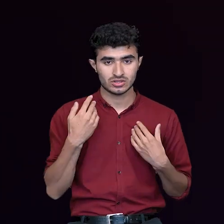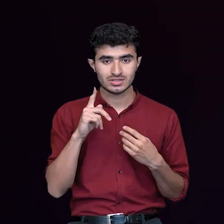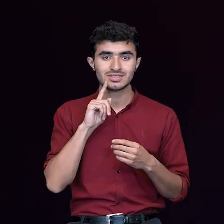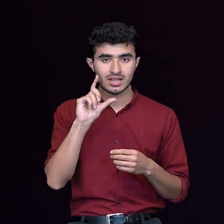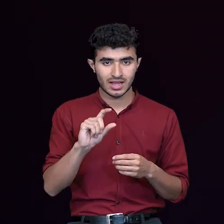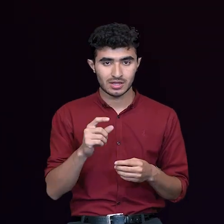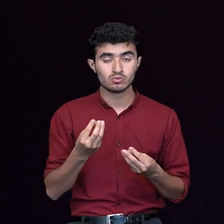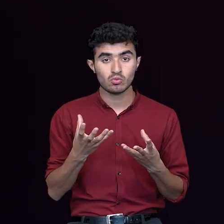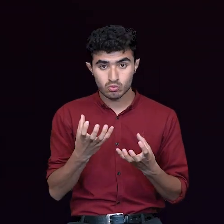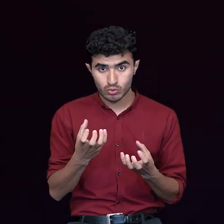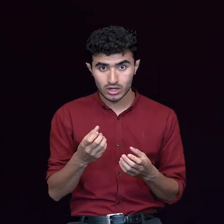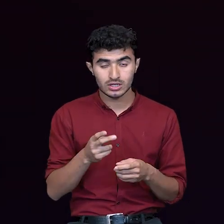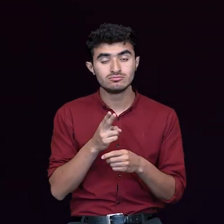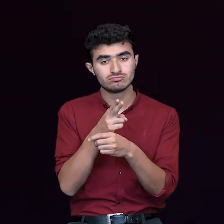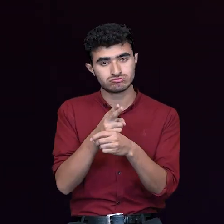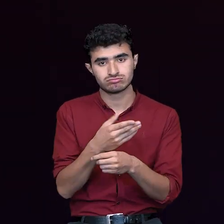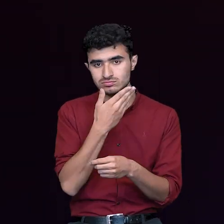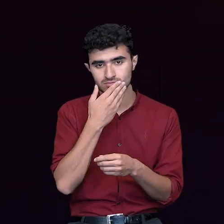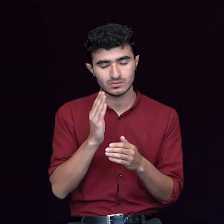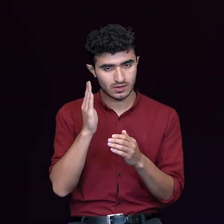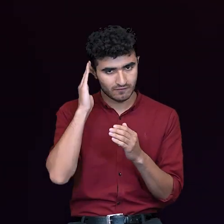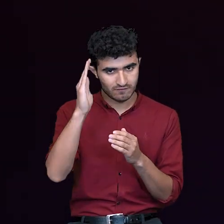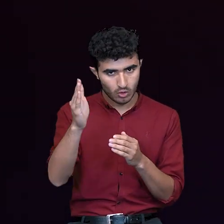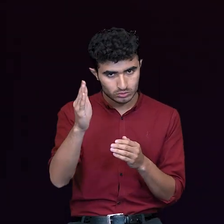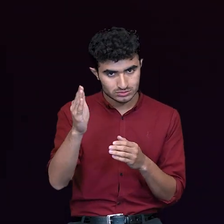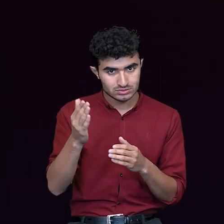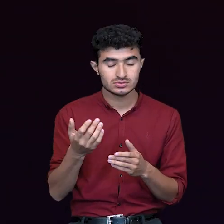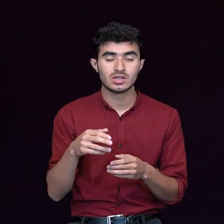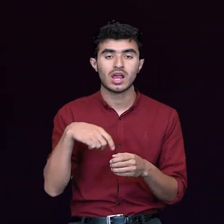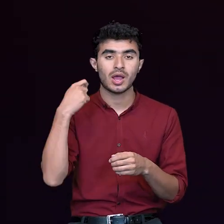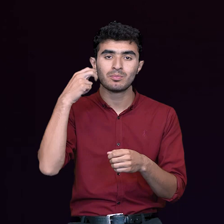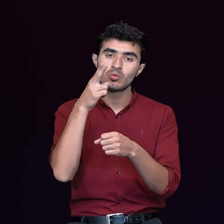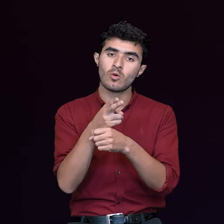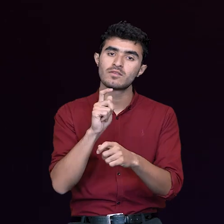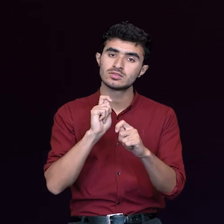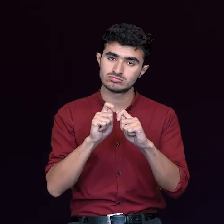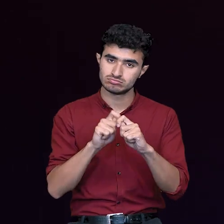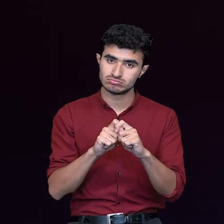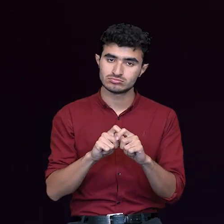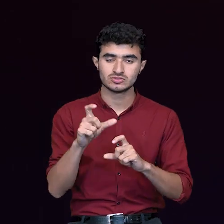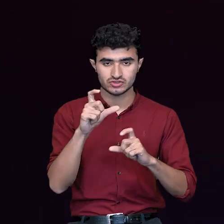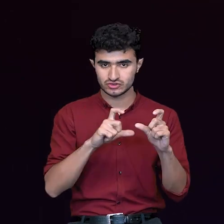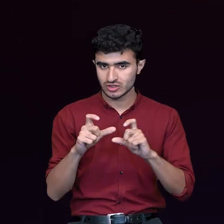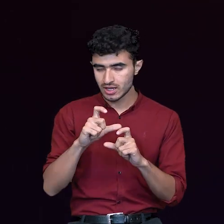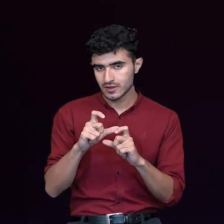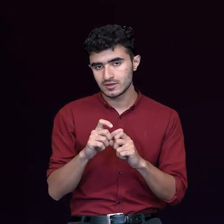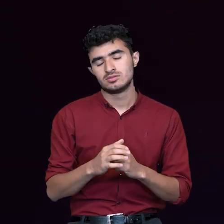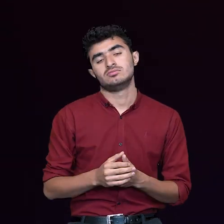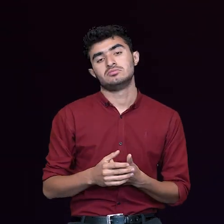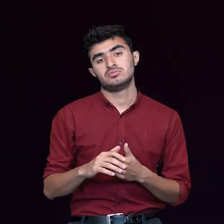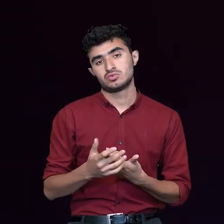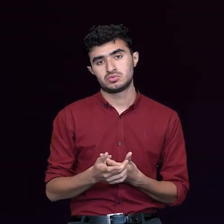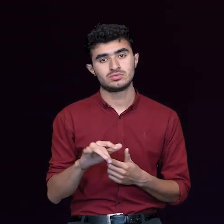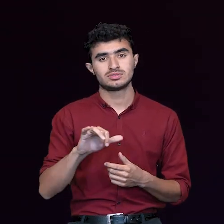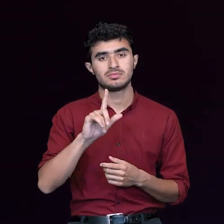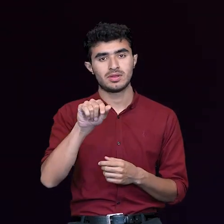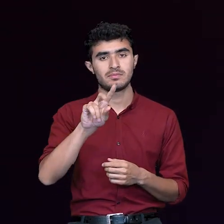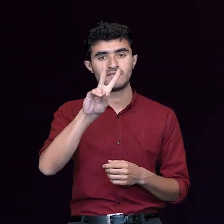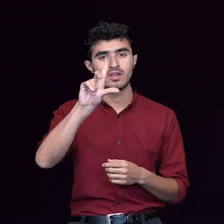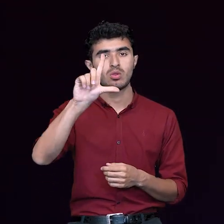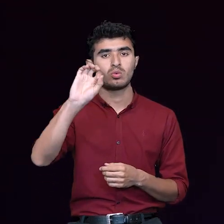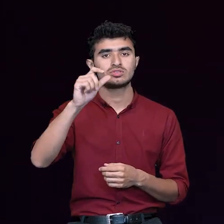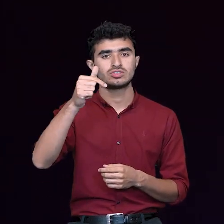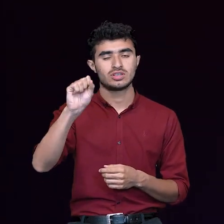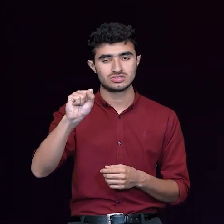film who are thinking about making movies and want to just make films, even if it's vlogs on